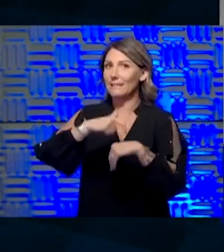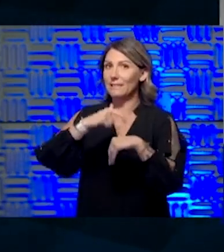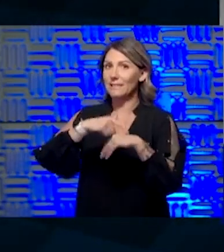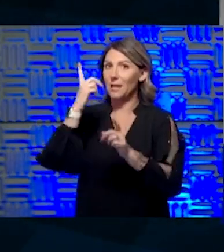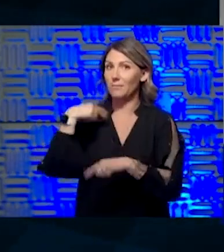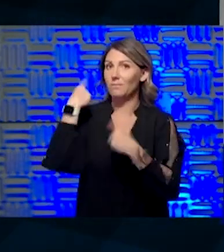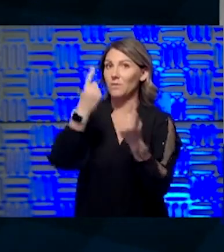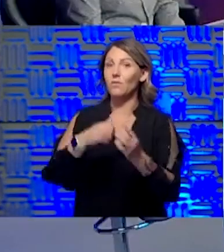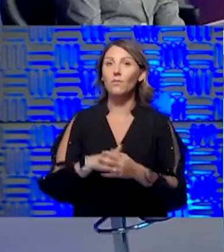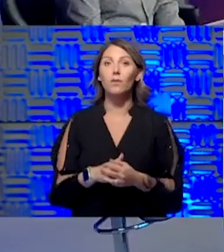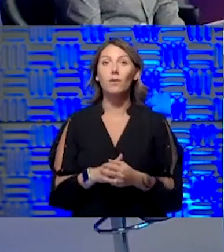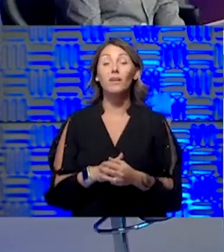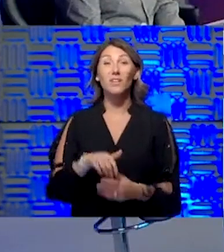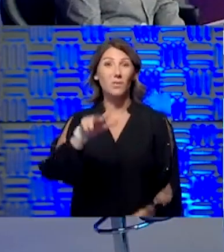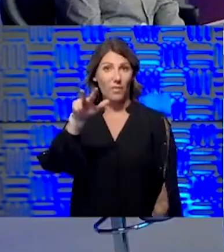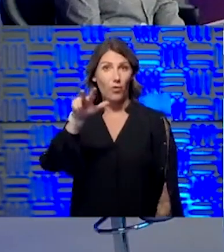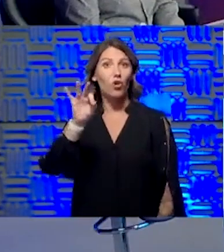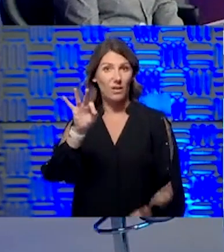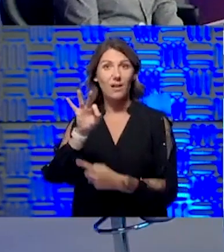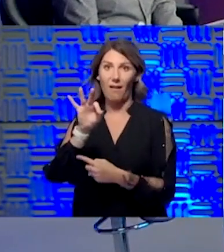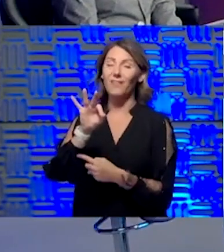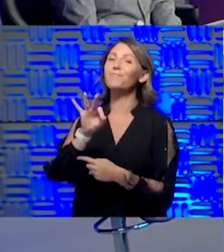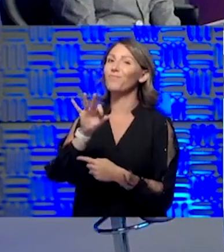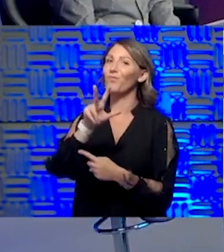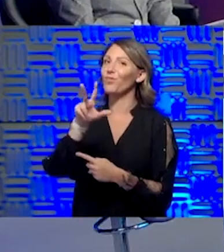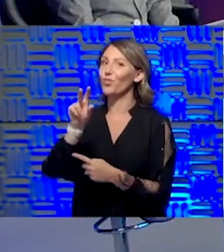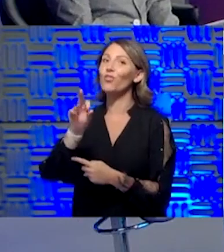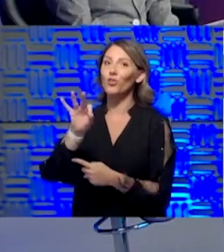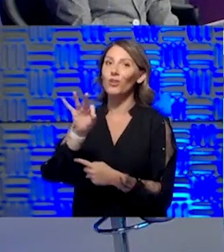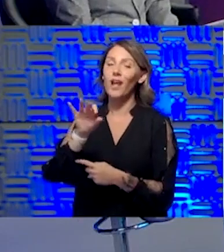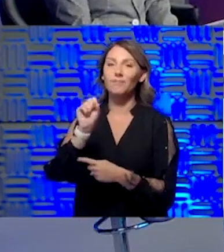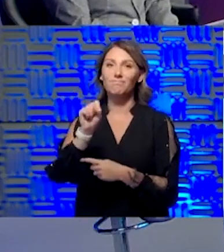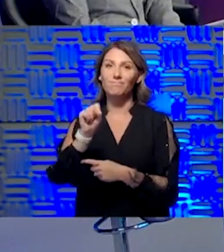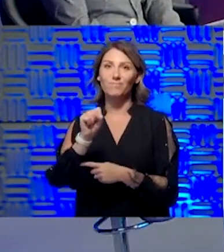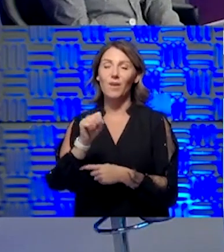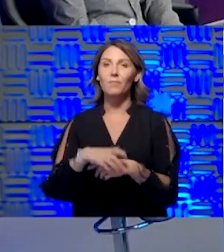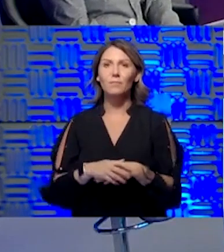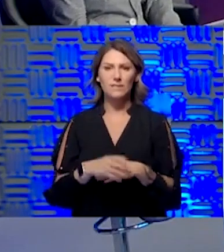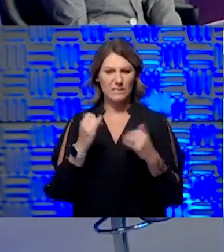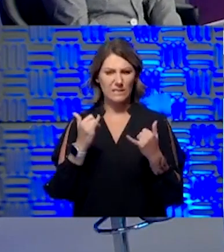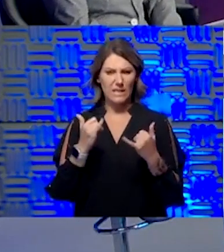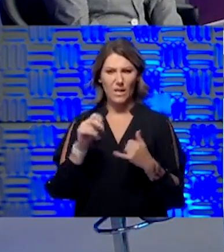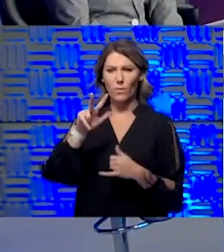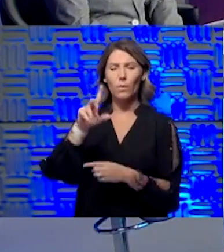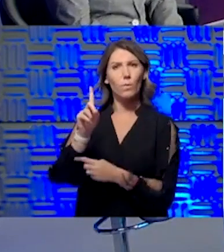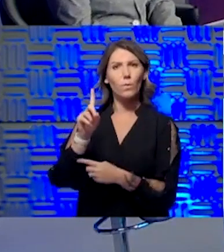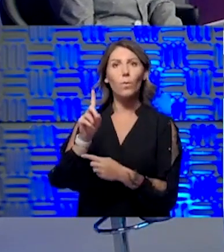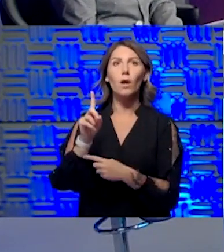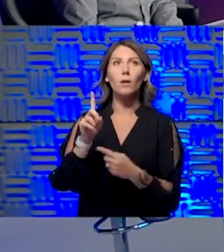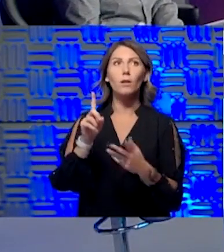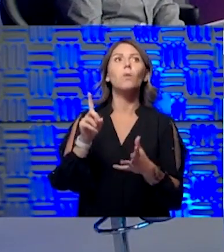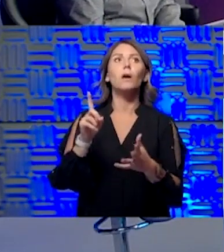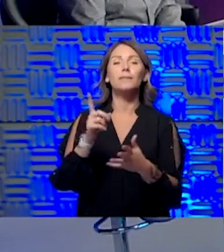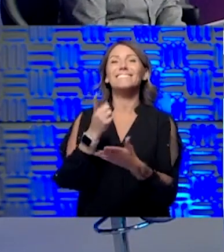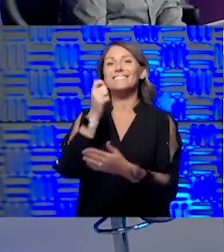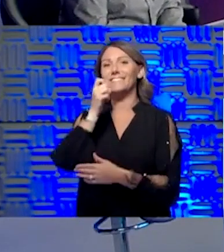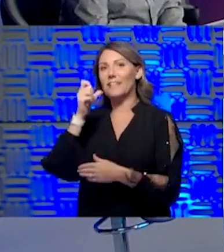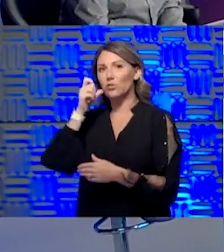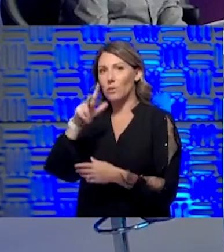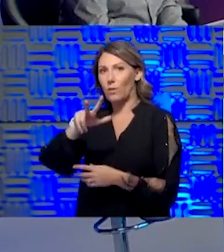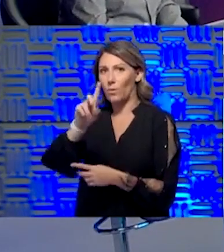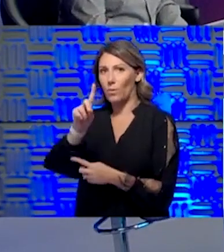of the population that's been infected, you have a large number, still 50% who can still be infected. And this is why